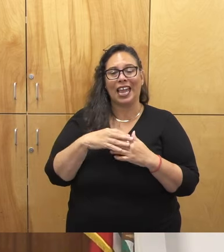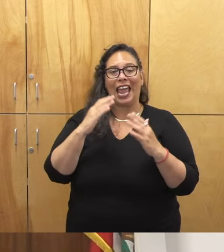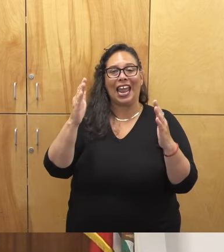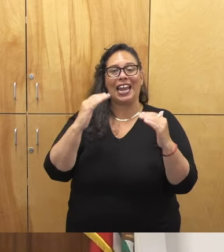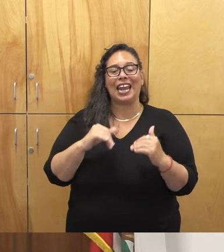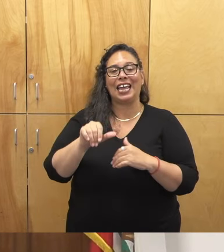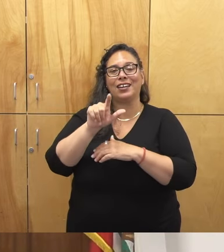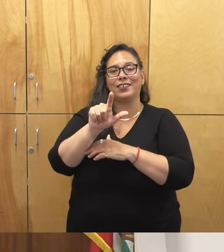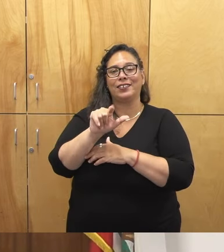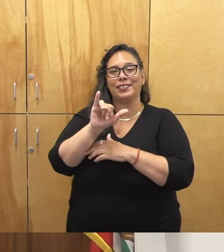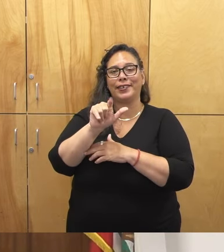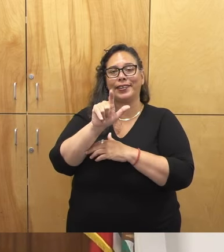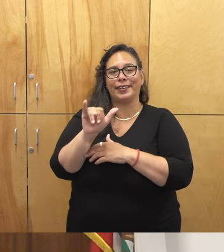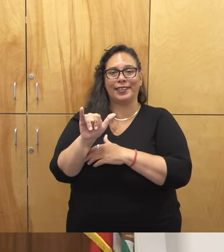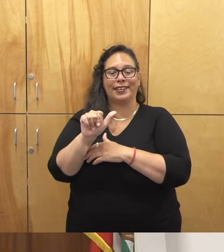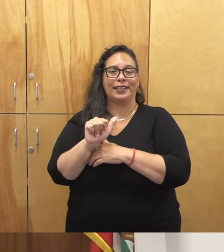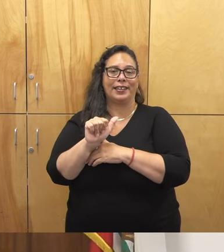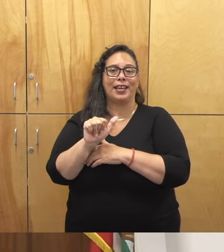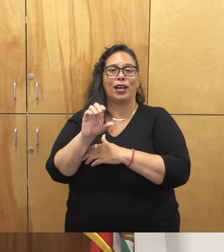Lilia Ocampo.